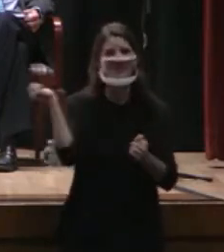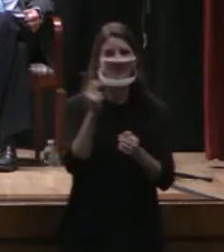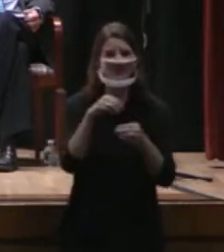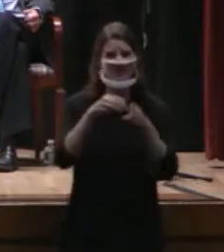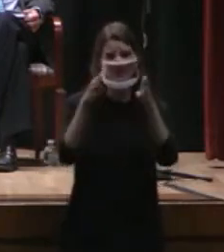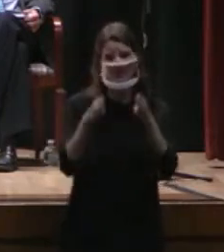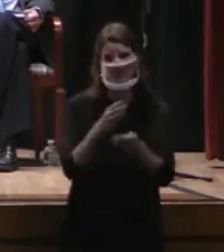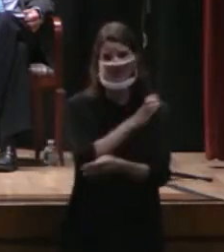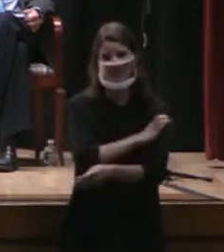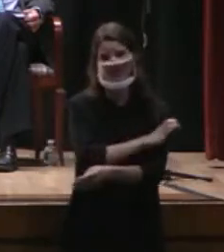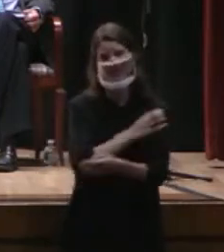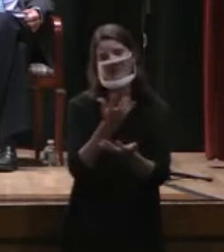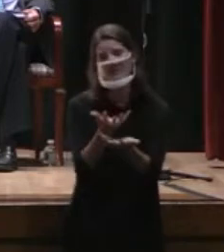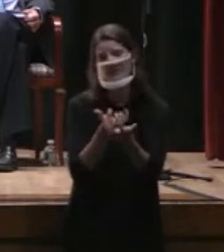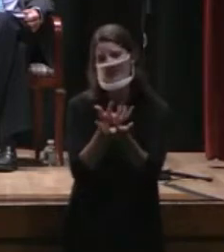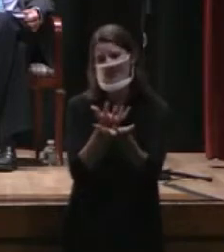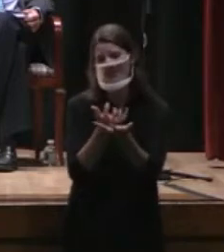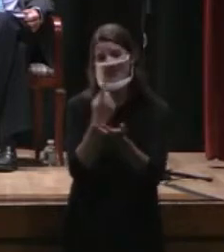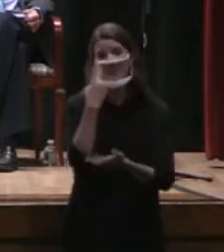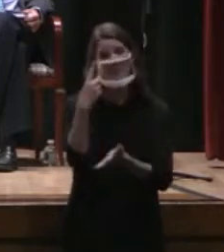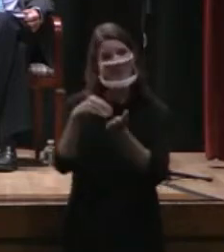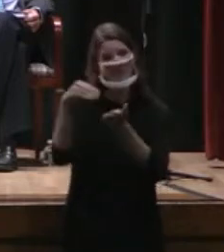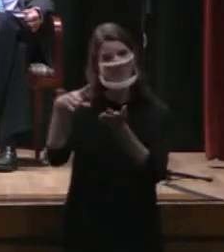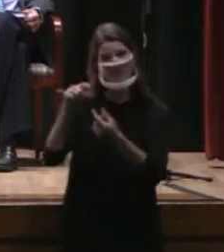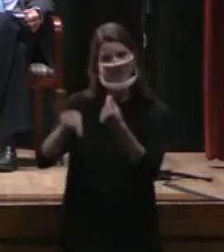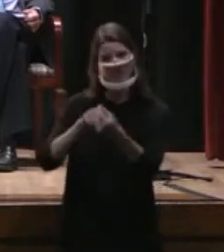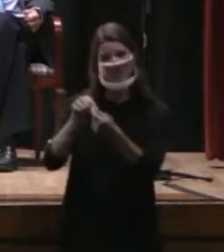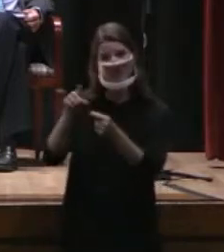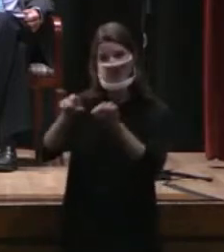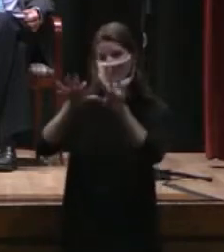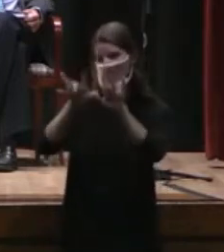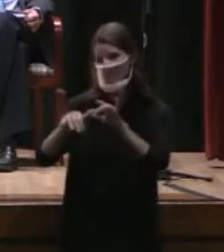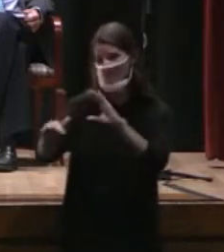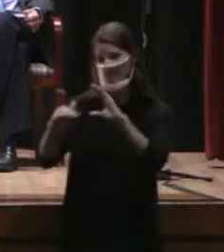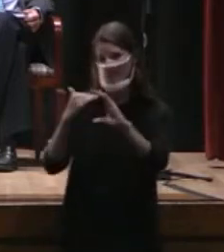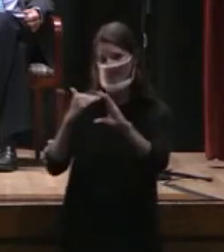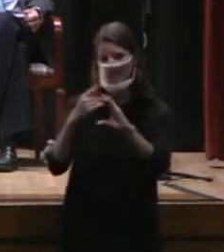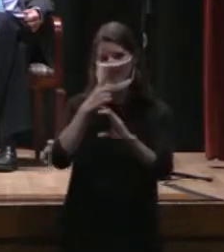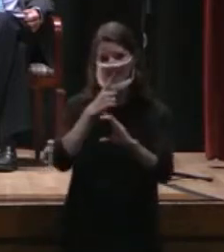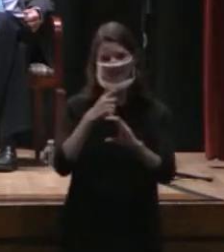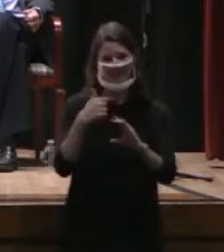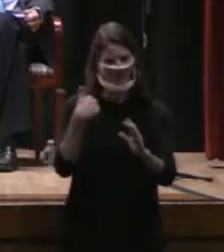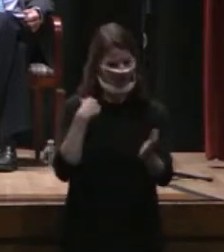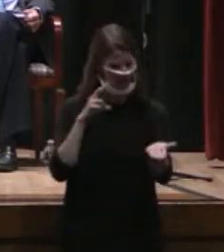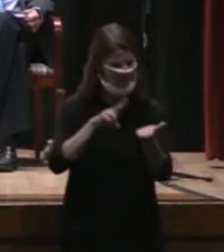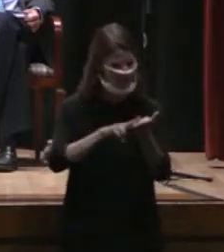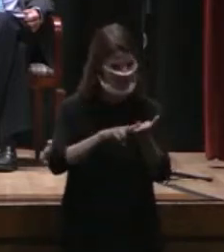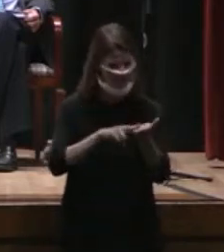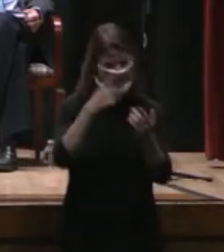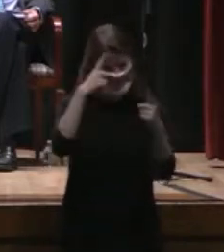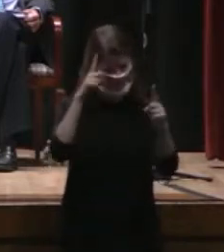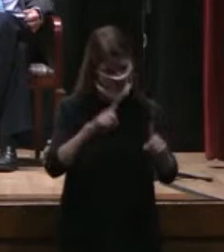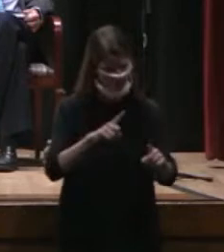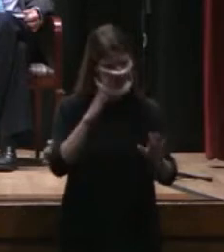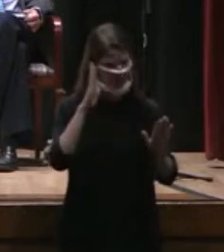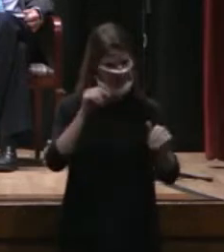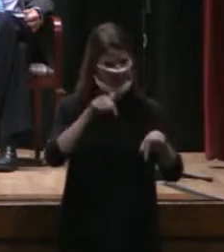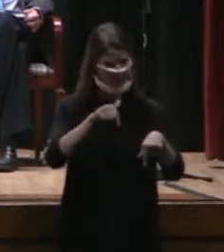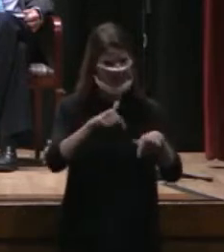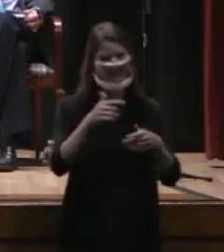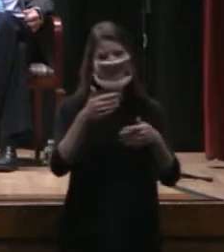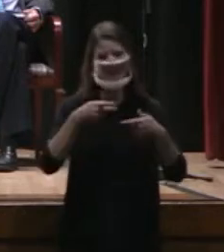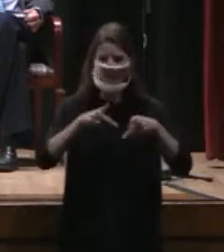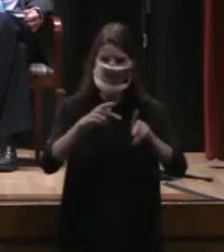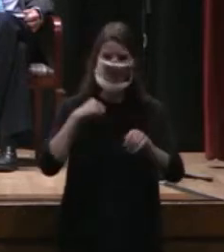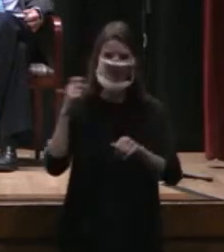clinical. One student in particular wrote to me, "This is what we signed up for. Please let us back on the